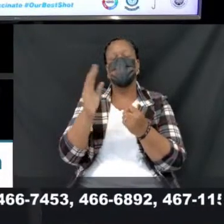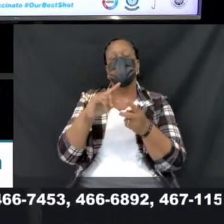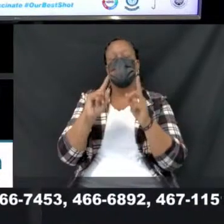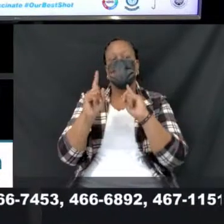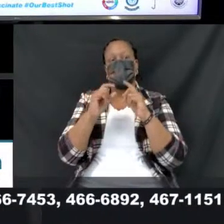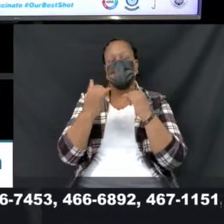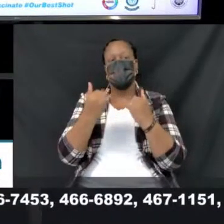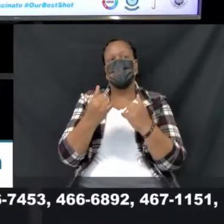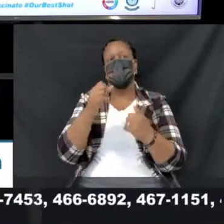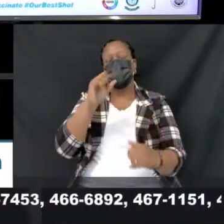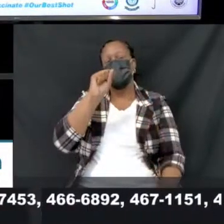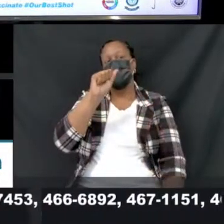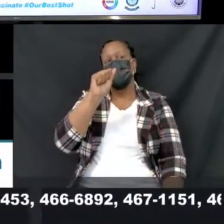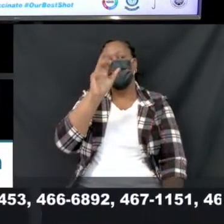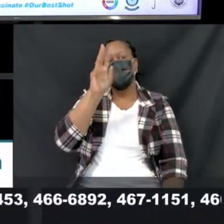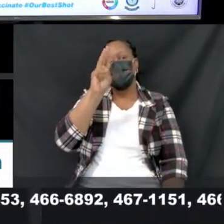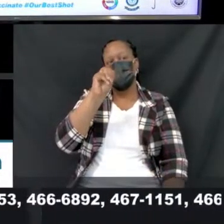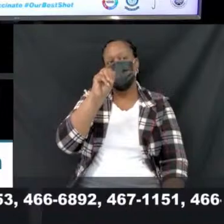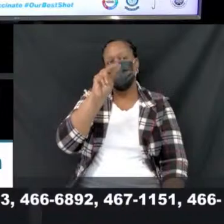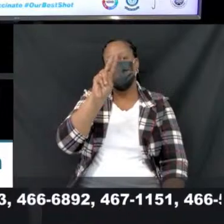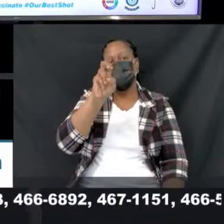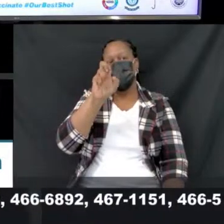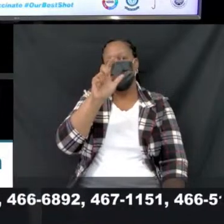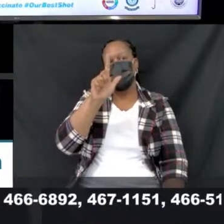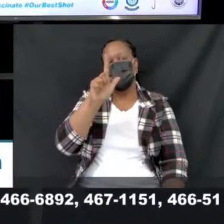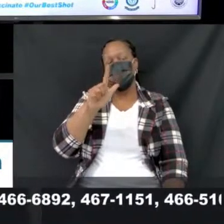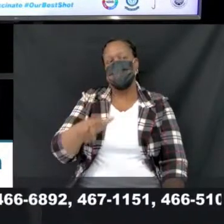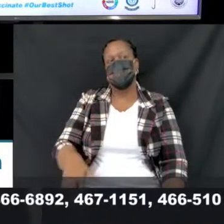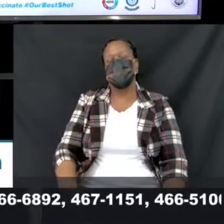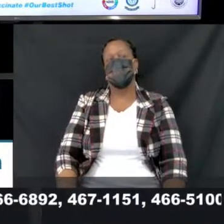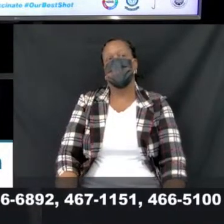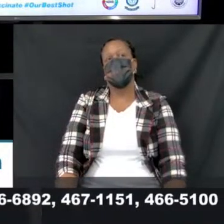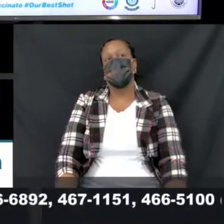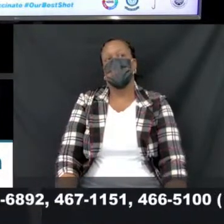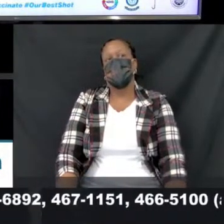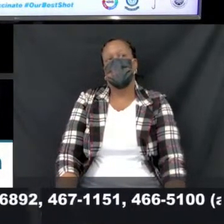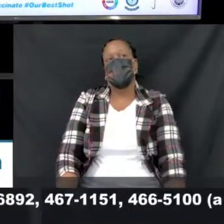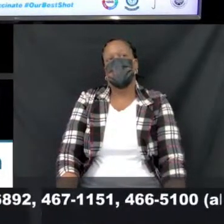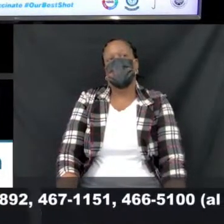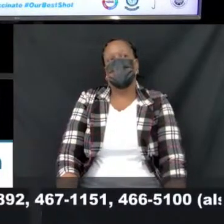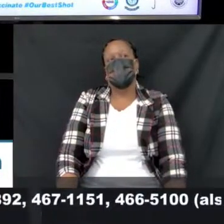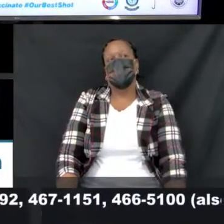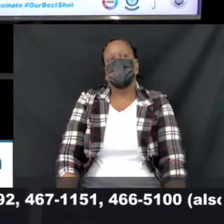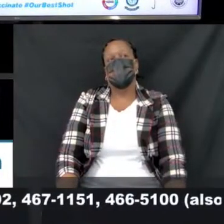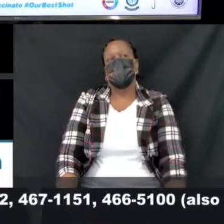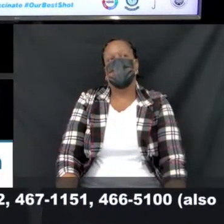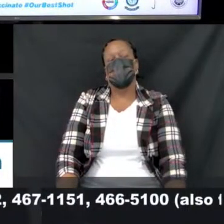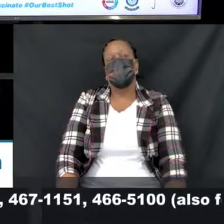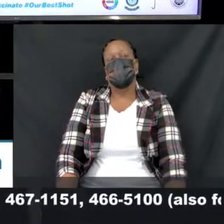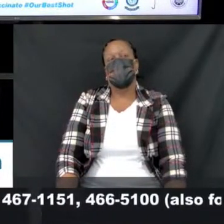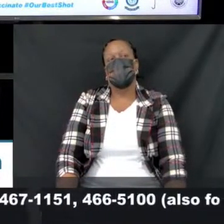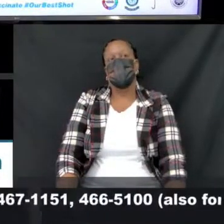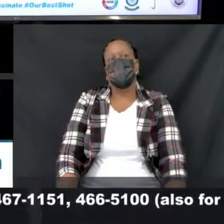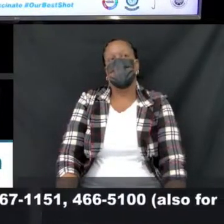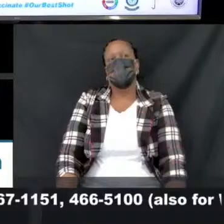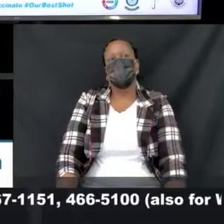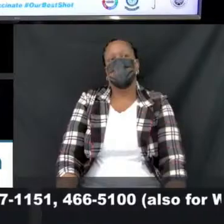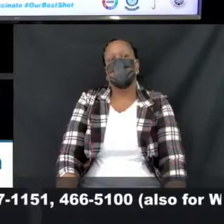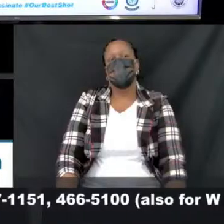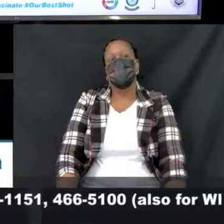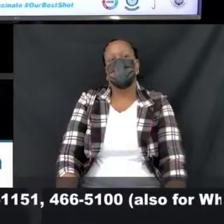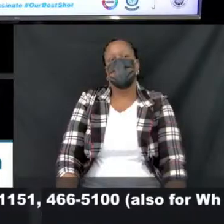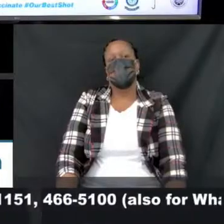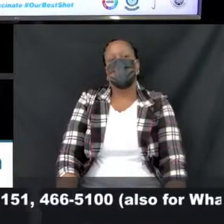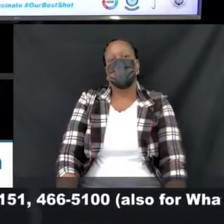Task Force and National Disaster Coordinator at NEMA, to give us his presentation.